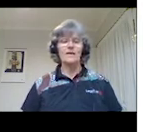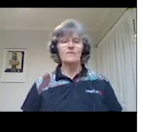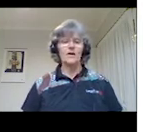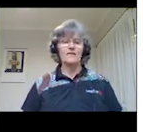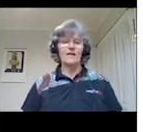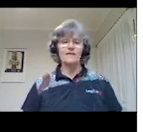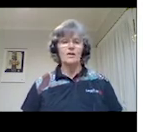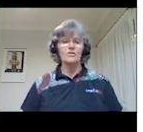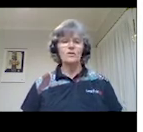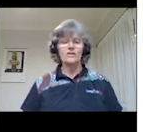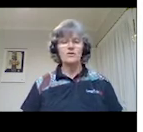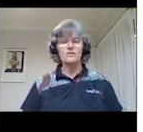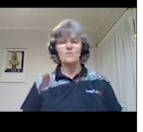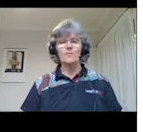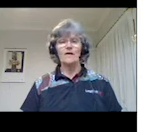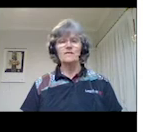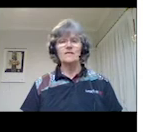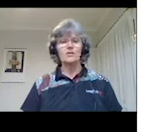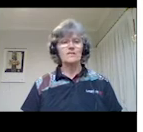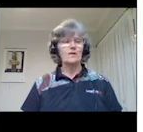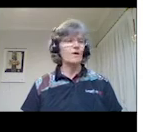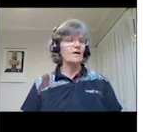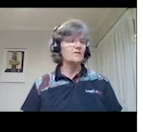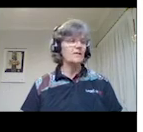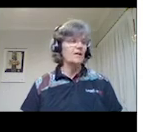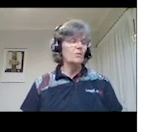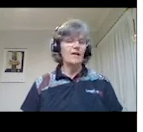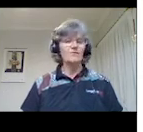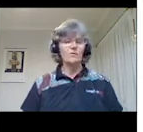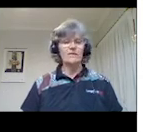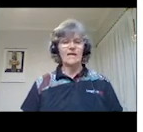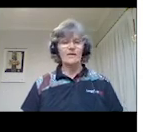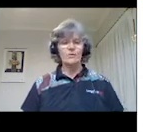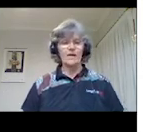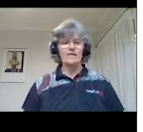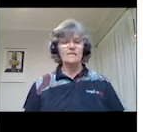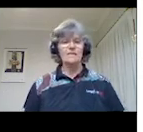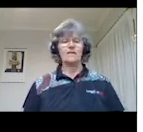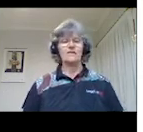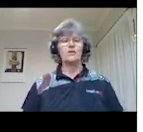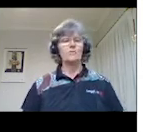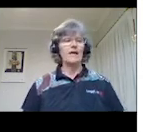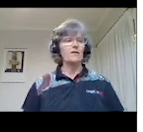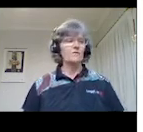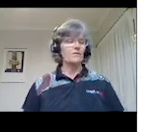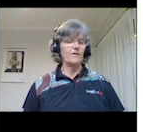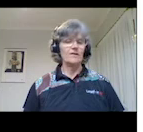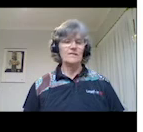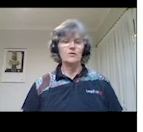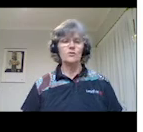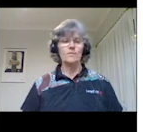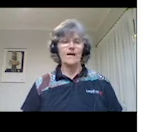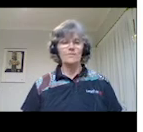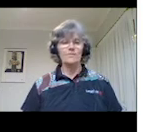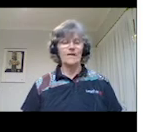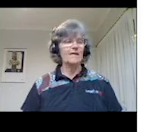can't pay your fine? That not in New South Wales. In New South Wales, we have all these other ways that you can pay off your fines,